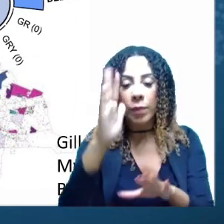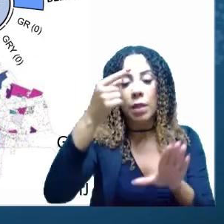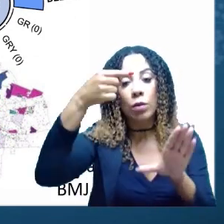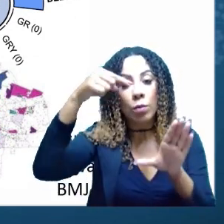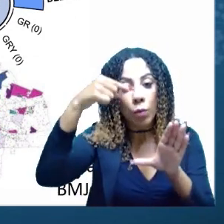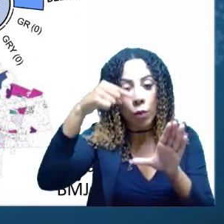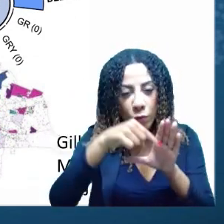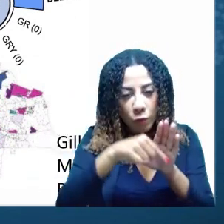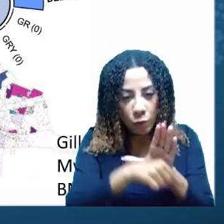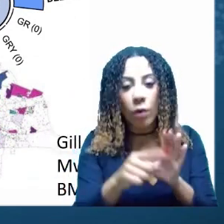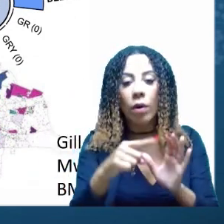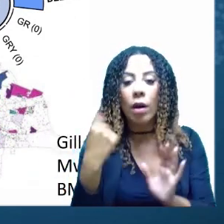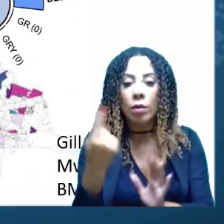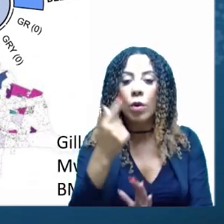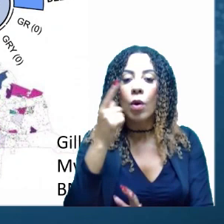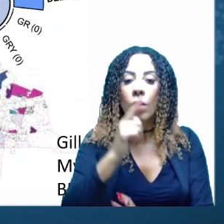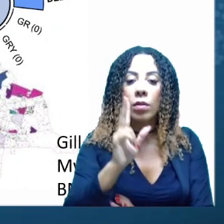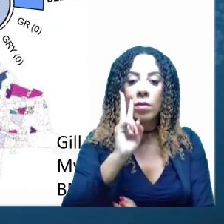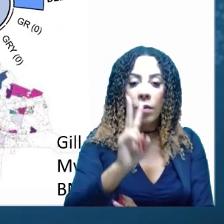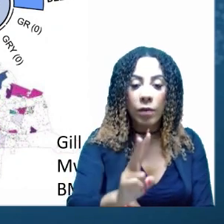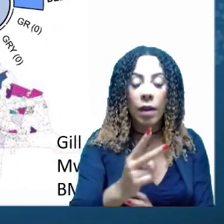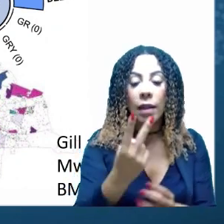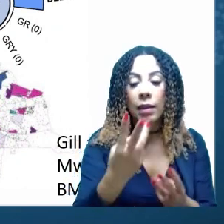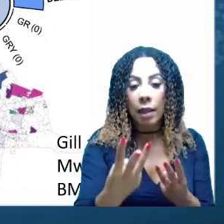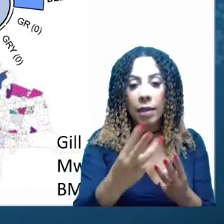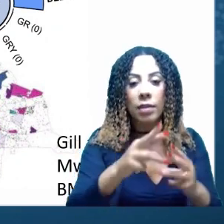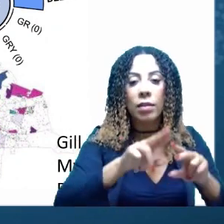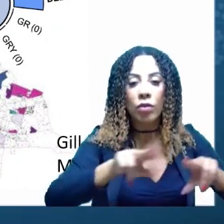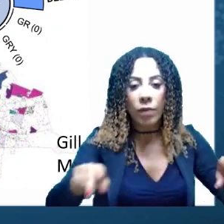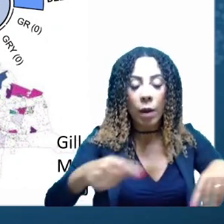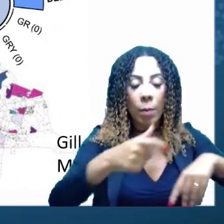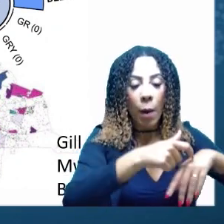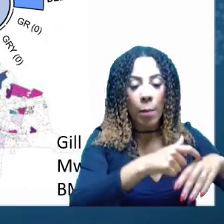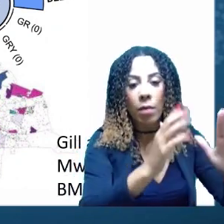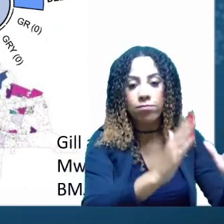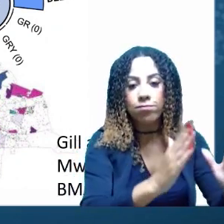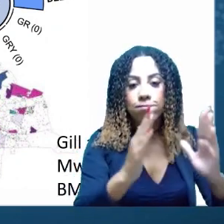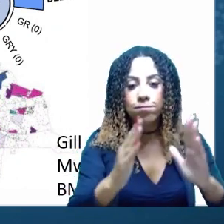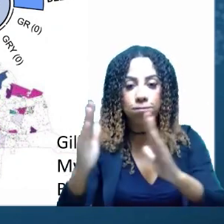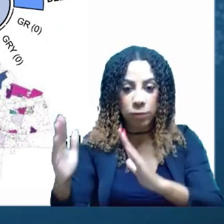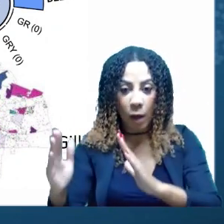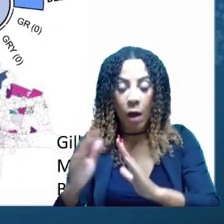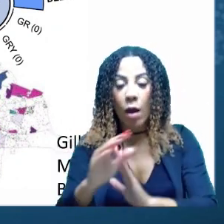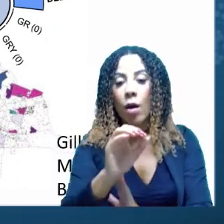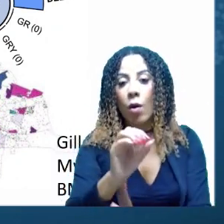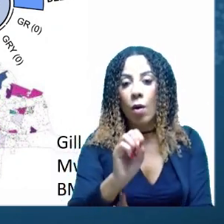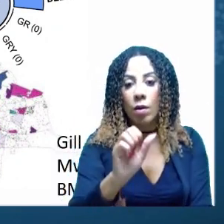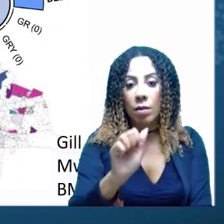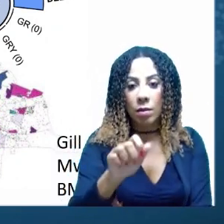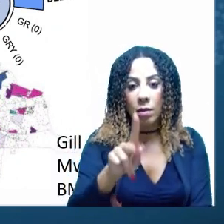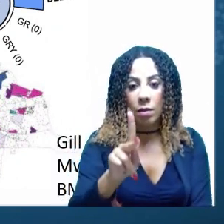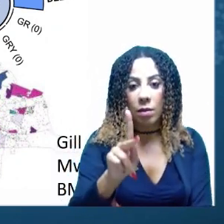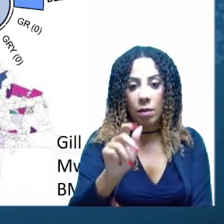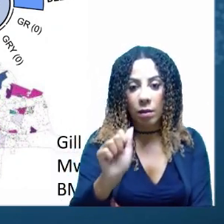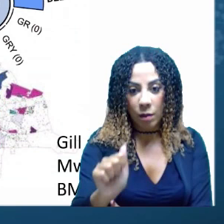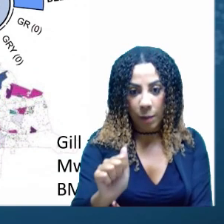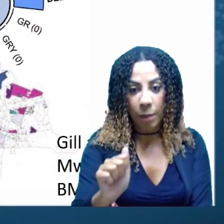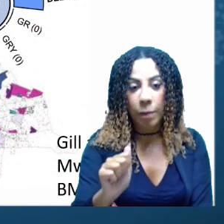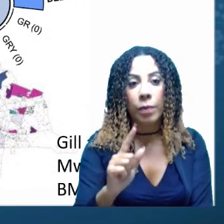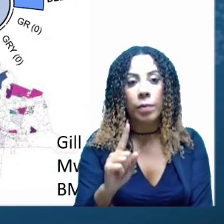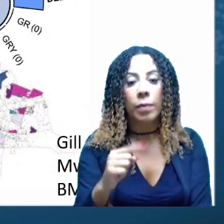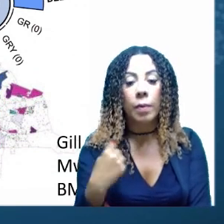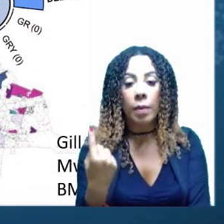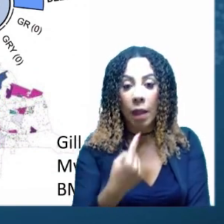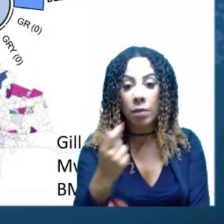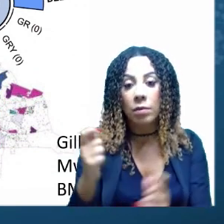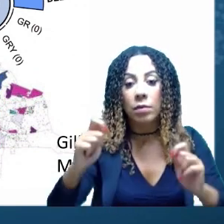in Lusaka. As 3 diferentes ondas da Covid em Lusaka, e a primeira foi a que eu descrevi, que está aqui. Você pode